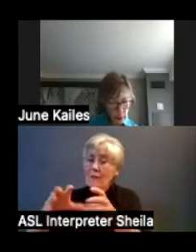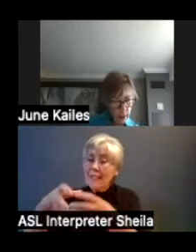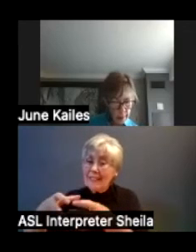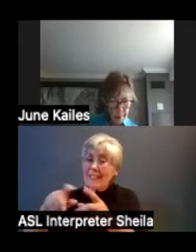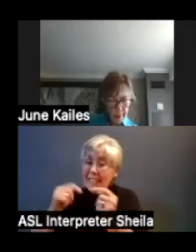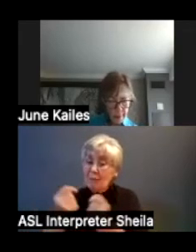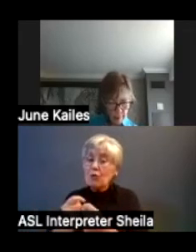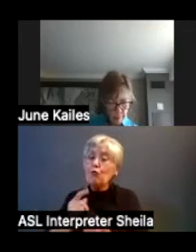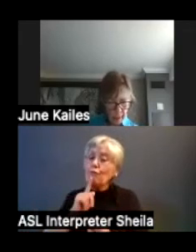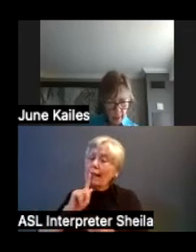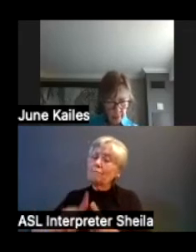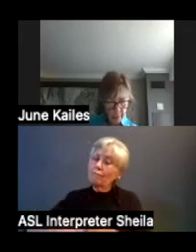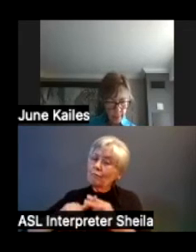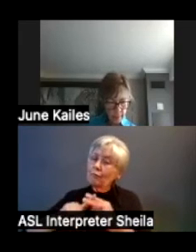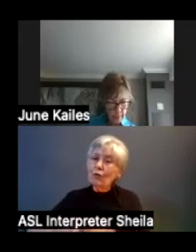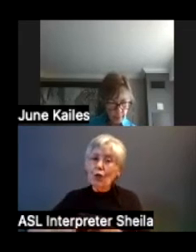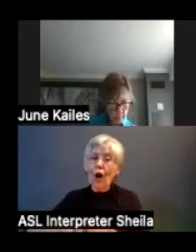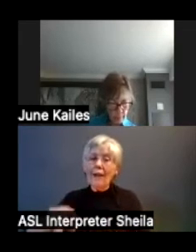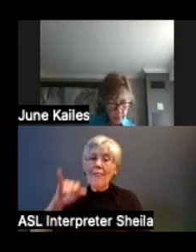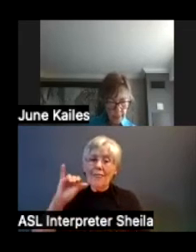jumpstart the impact.